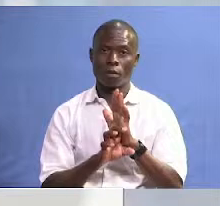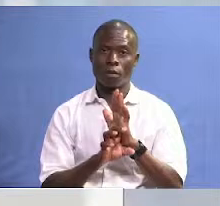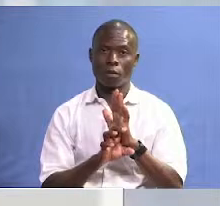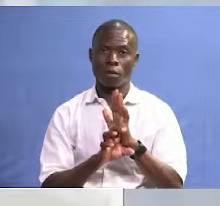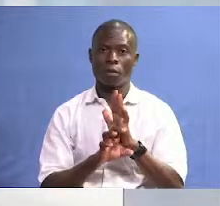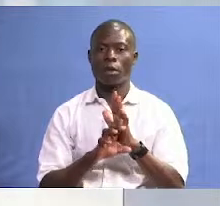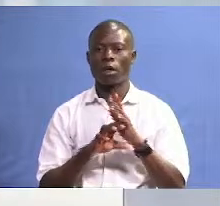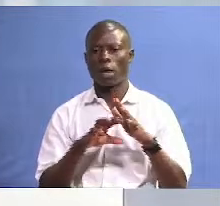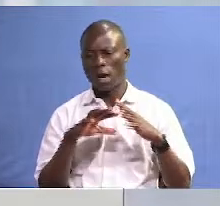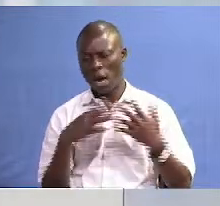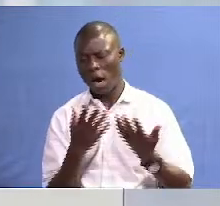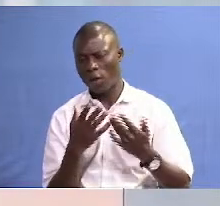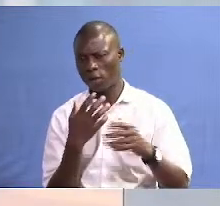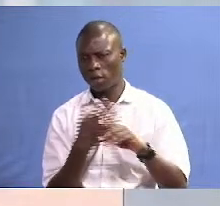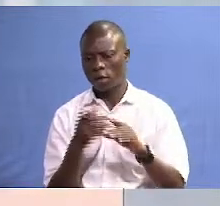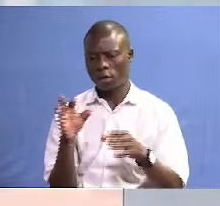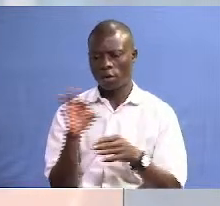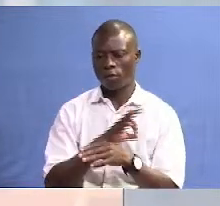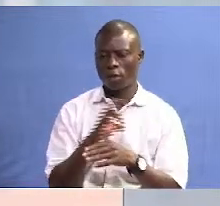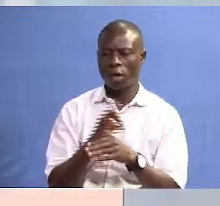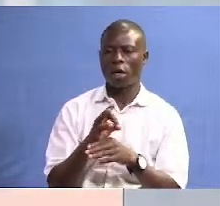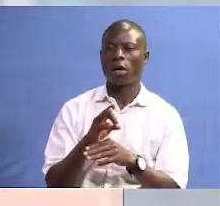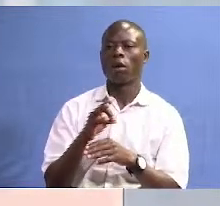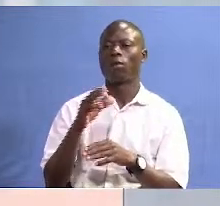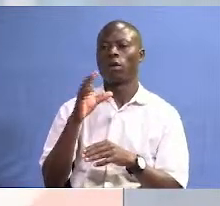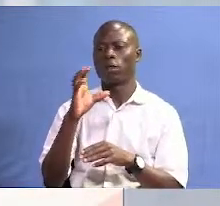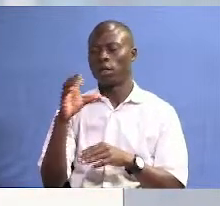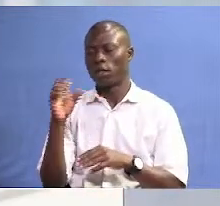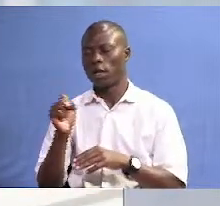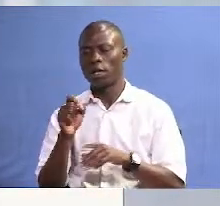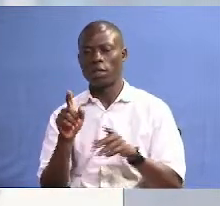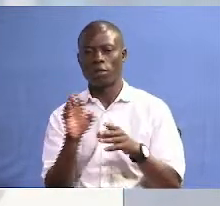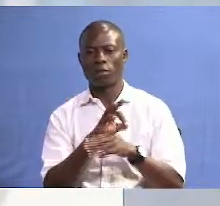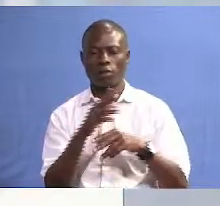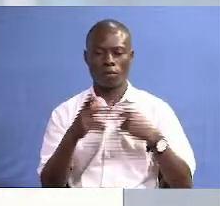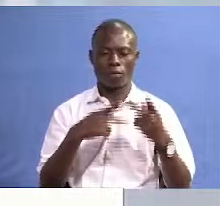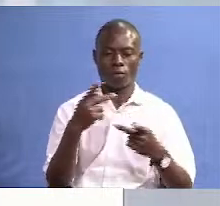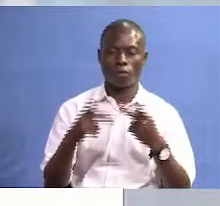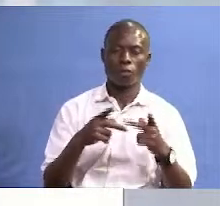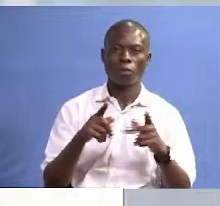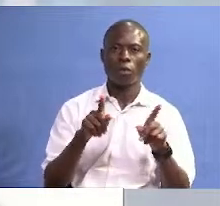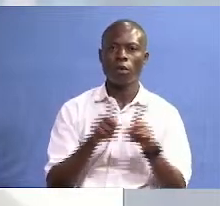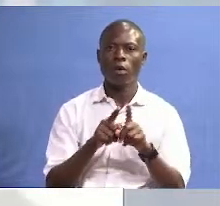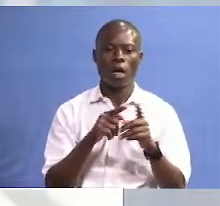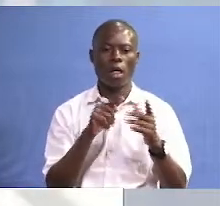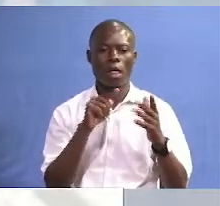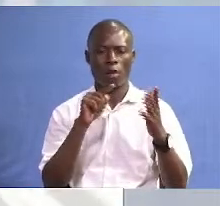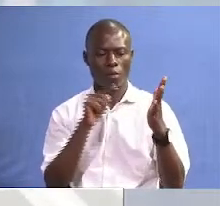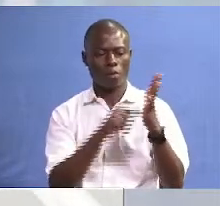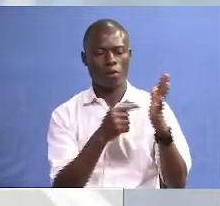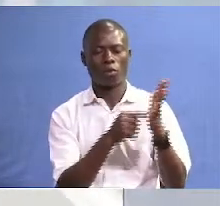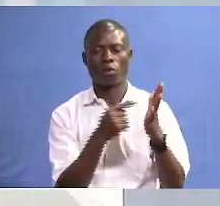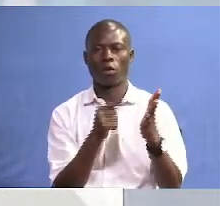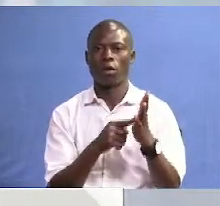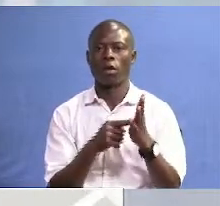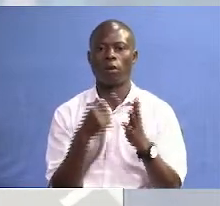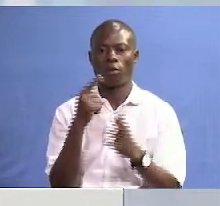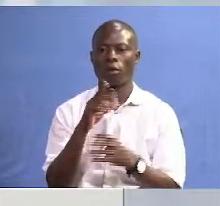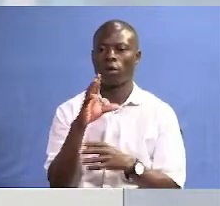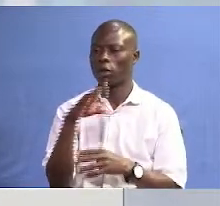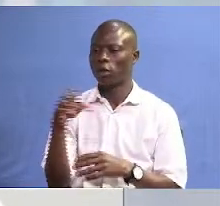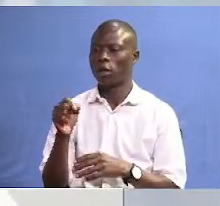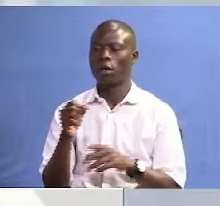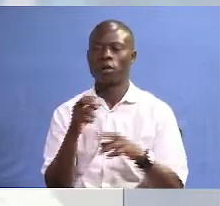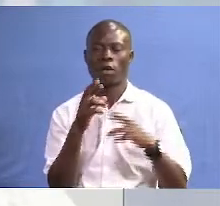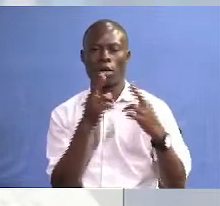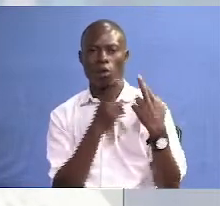the cabinet, the functions of the cabinet, and of course the procedure of appointing the cabinet secretaries, their role,